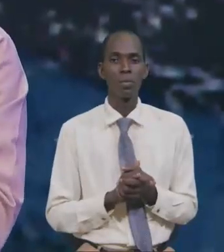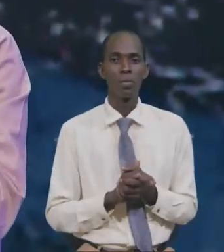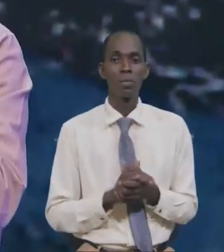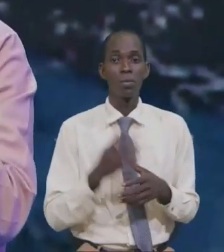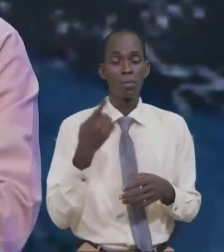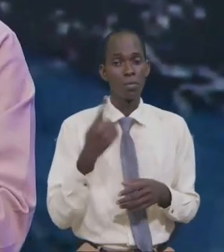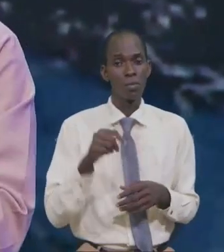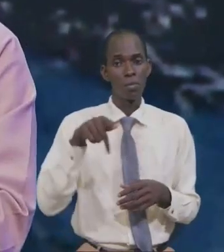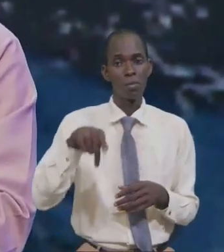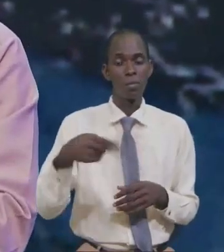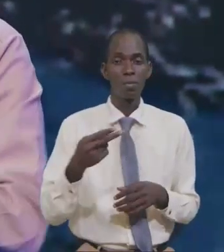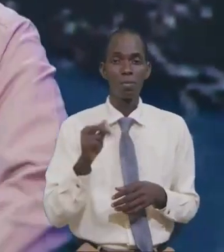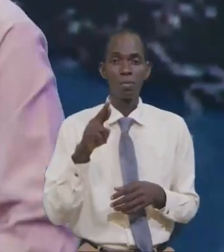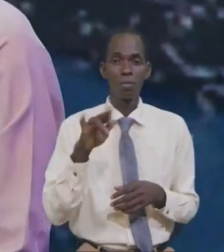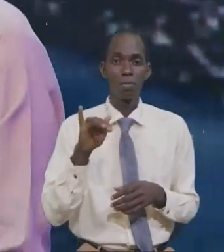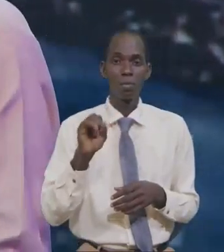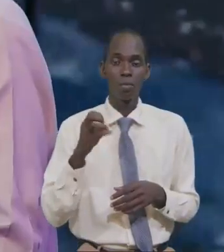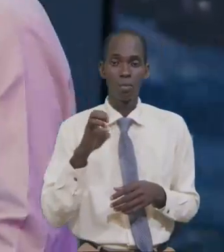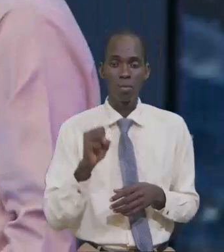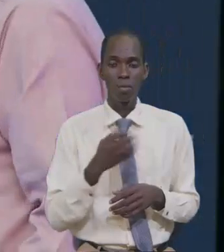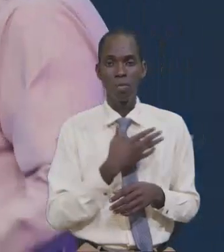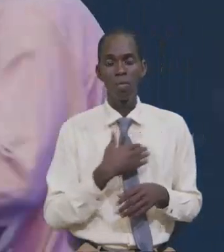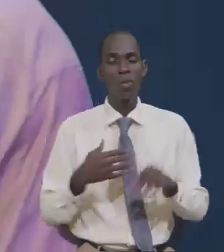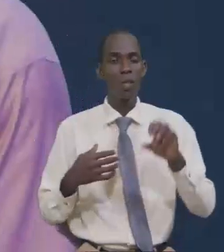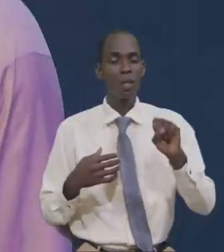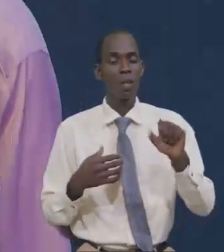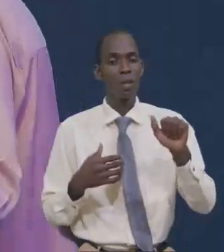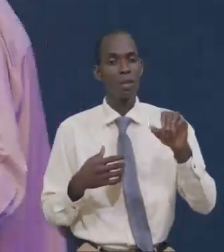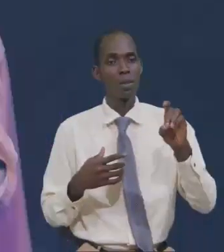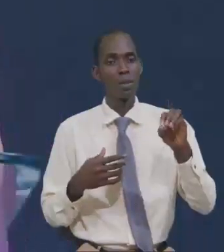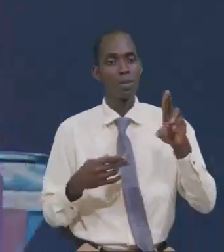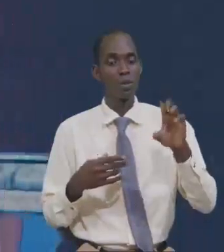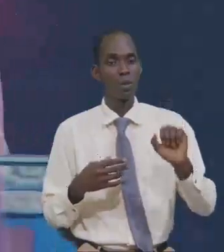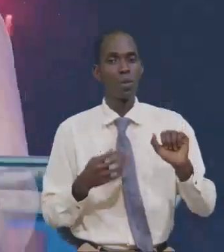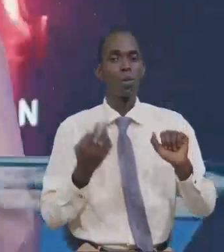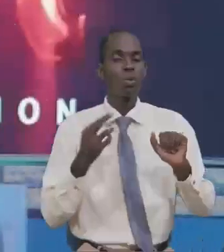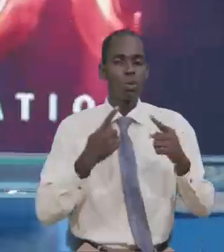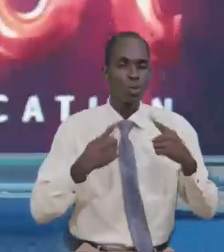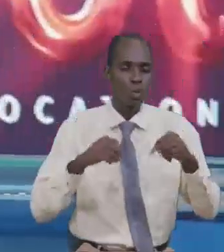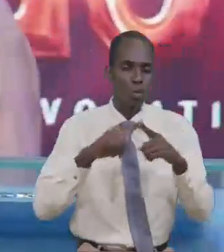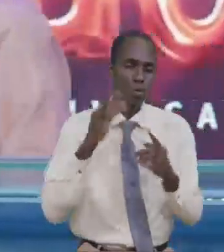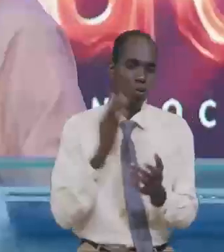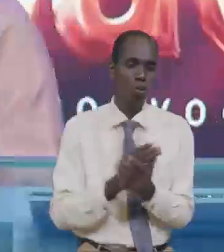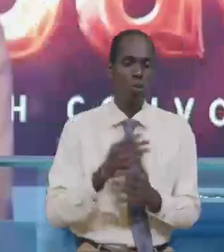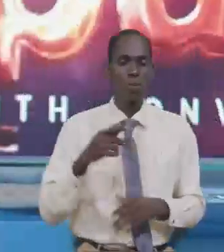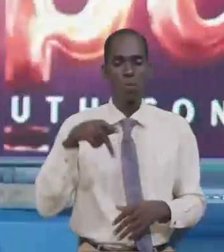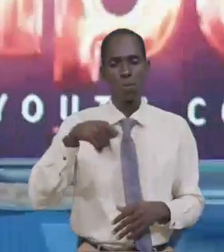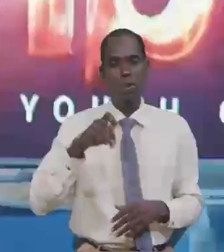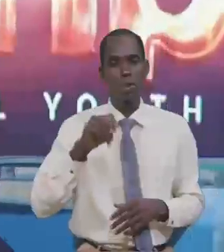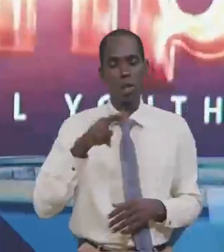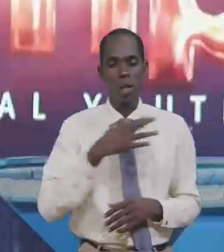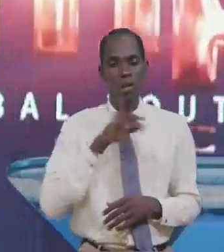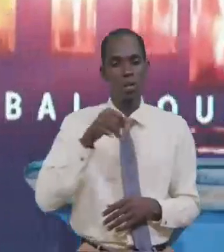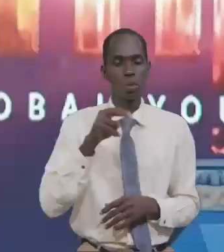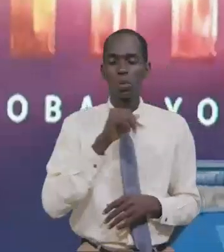John. They could not stop them. That same God, the God of heaven, the God of power, the